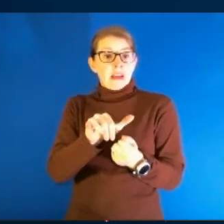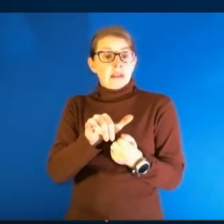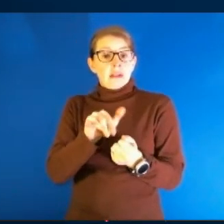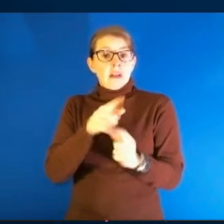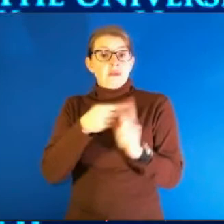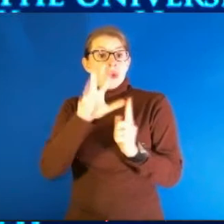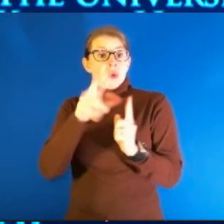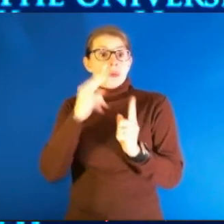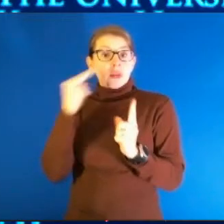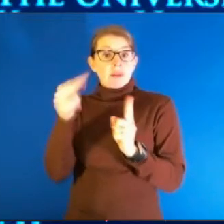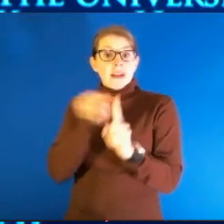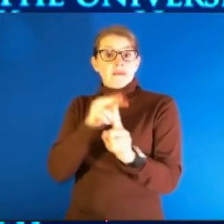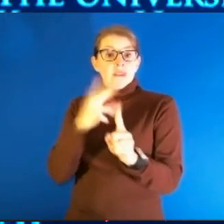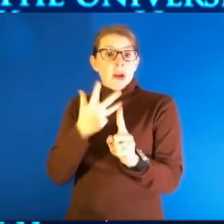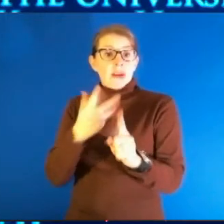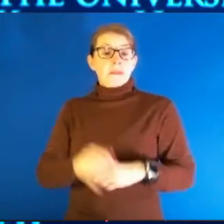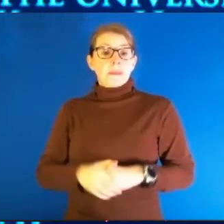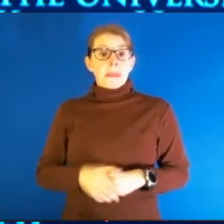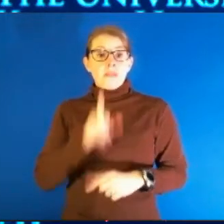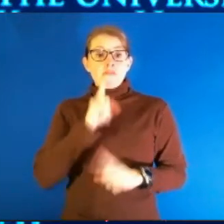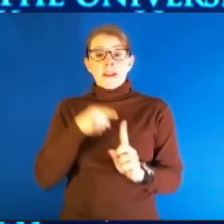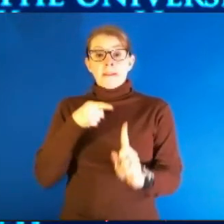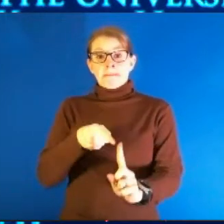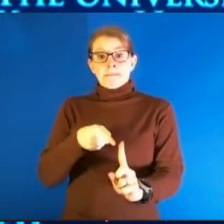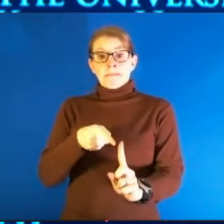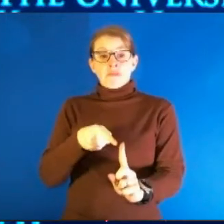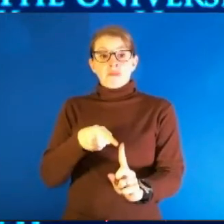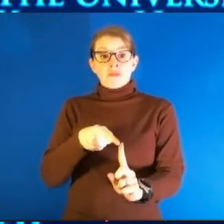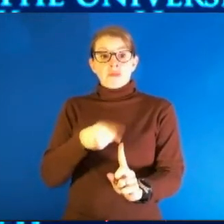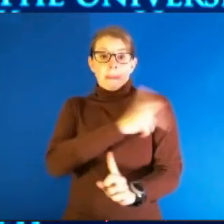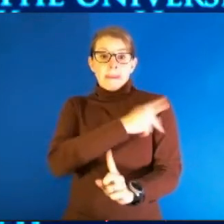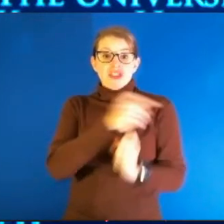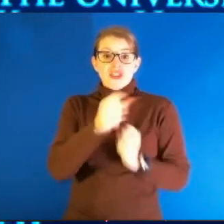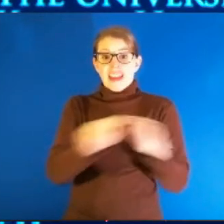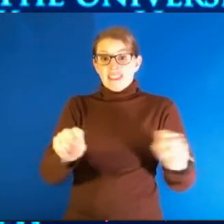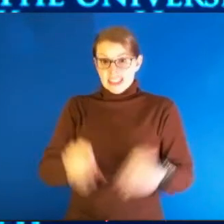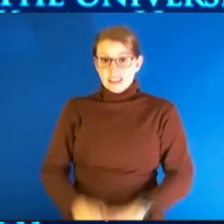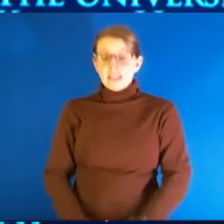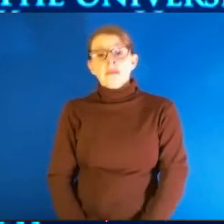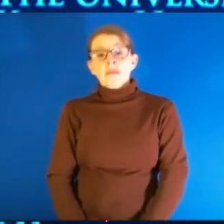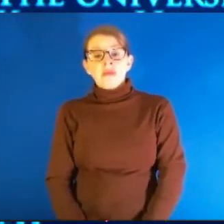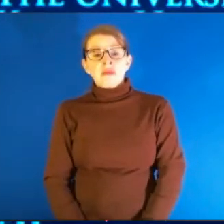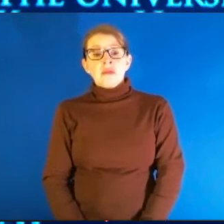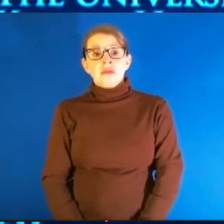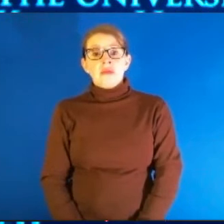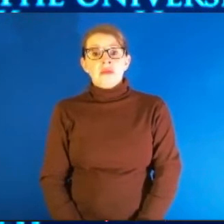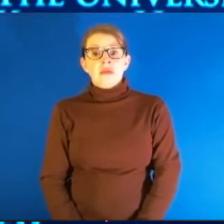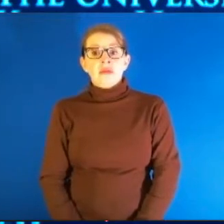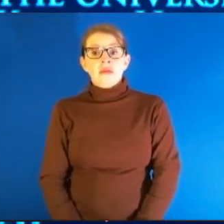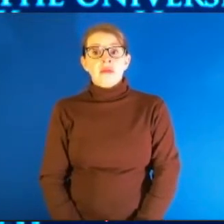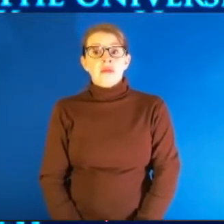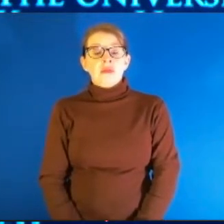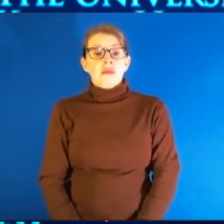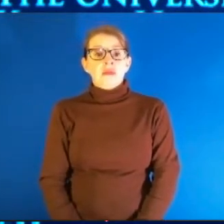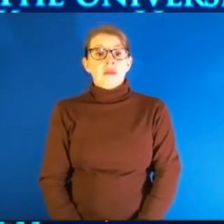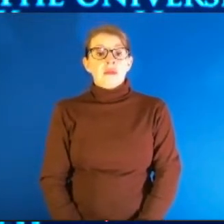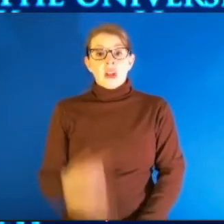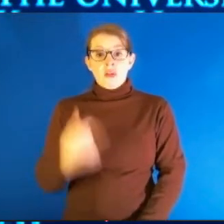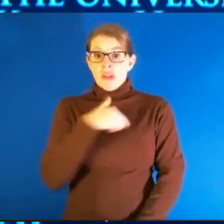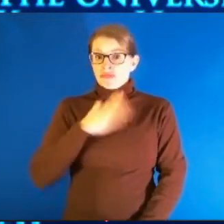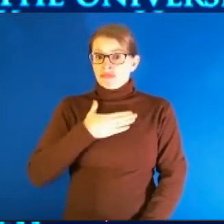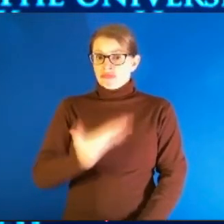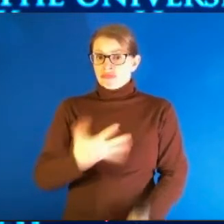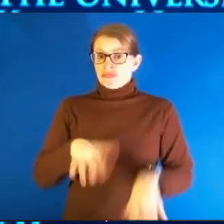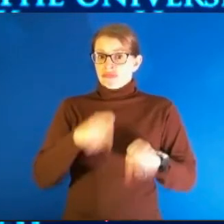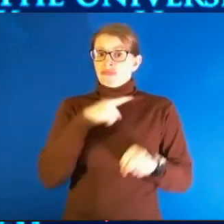standpoint? The bottom line for me is it comes down to patient safety. We, as Dr. Stites mentioned, are willing to take on a certain amount of